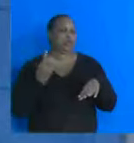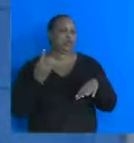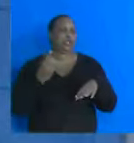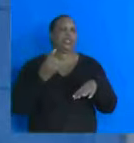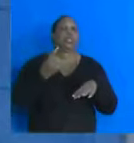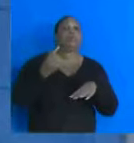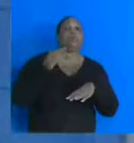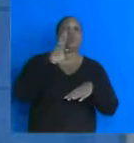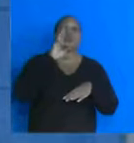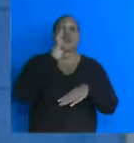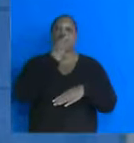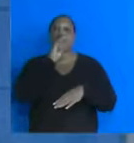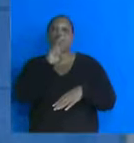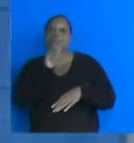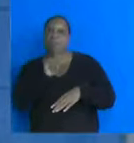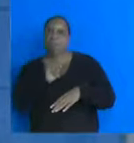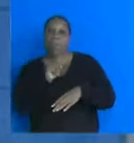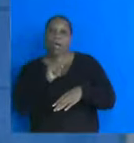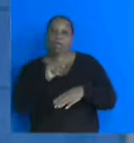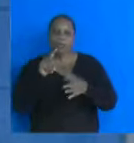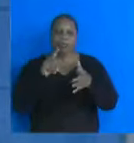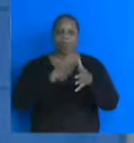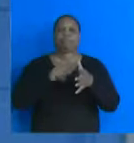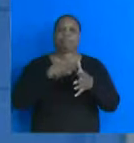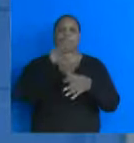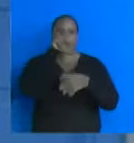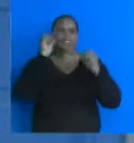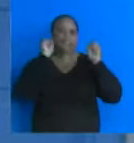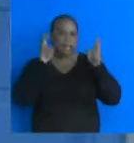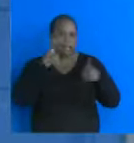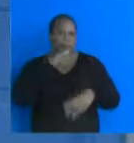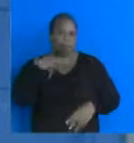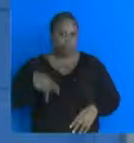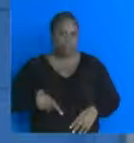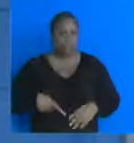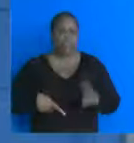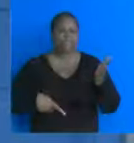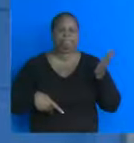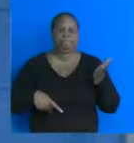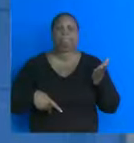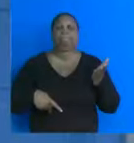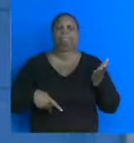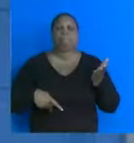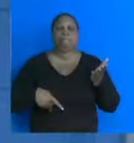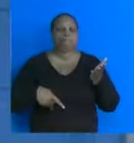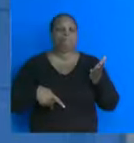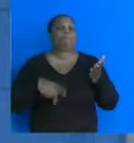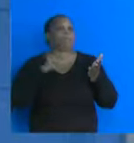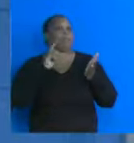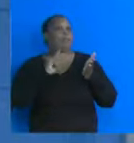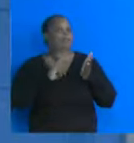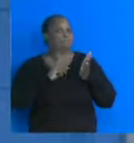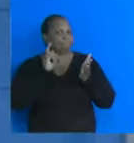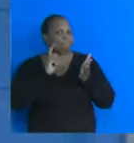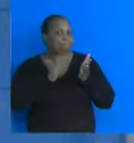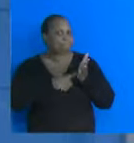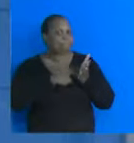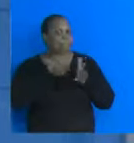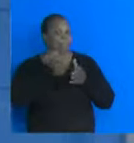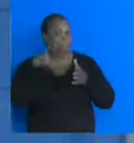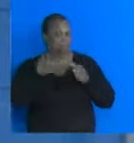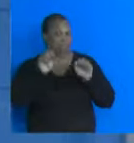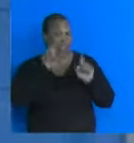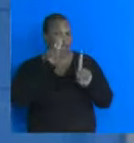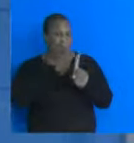Rosemont Guest Suites, and Fairmont Southampton Princess. As a note, eligible persons can